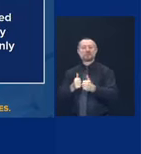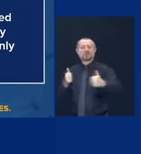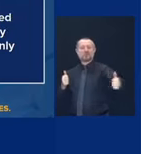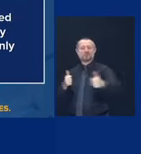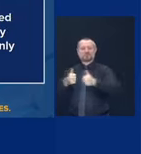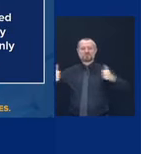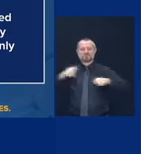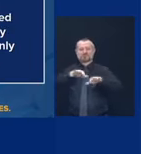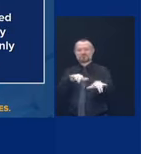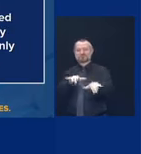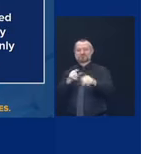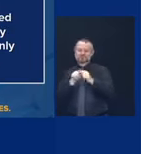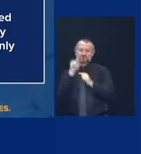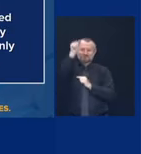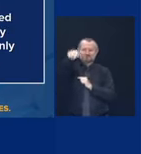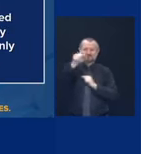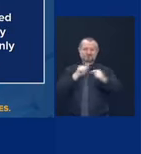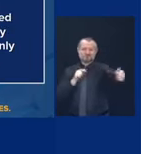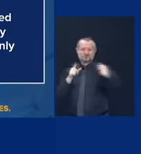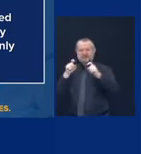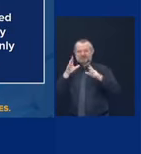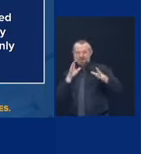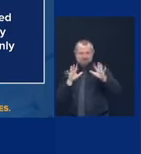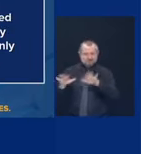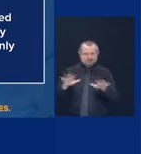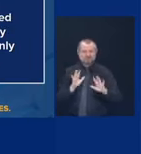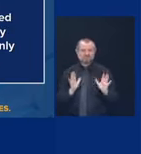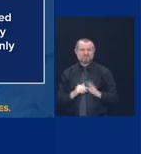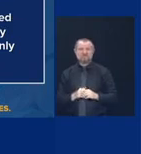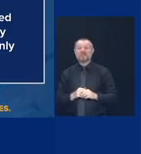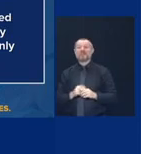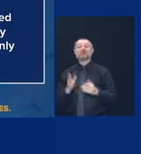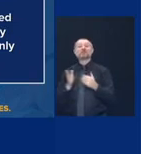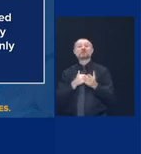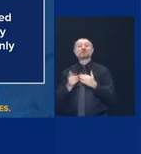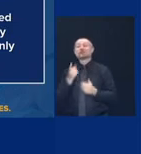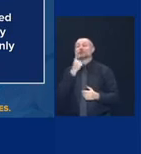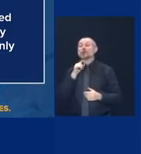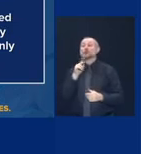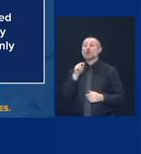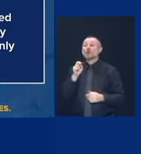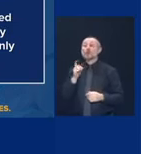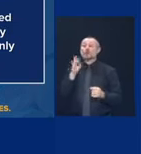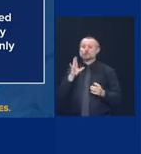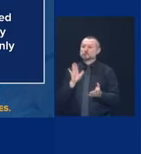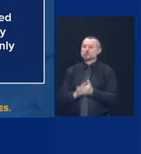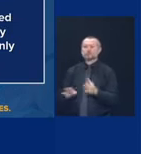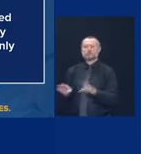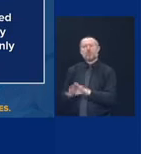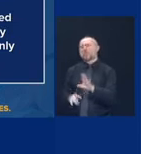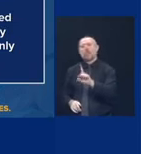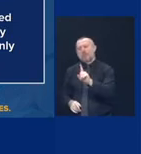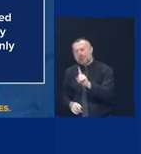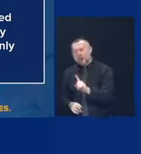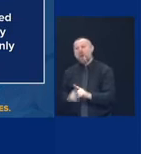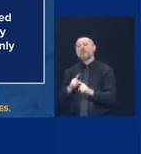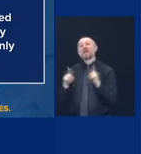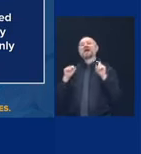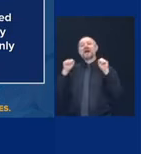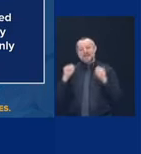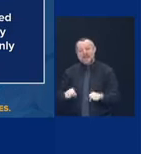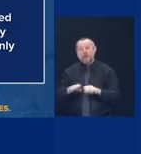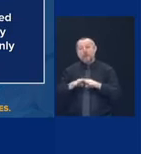red zone, the school isn't closed. The school can be open, but you have to test